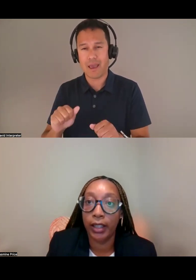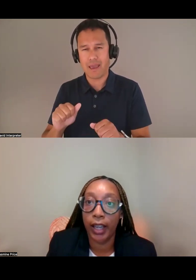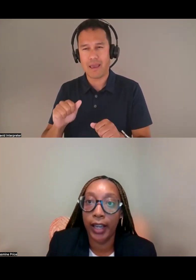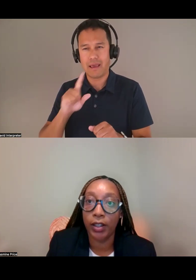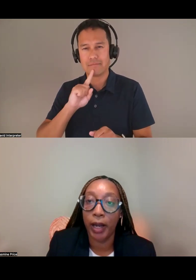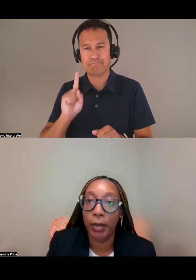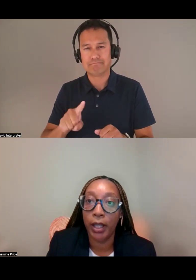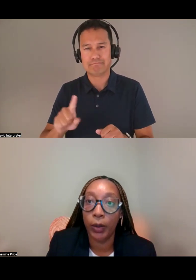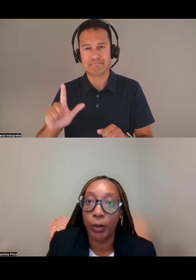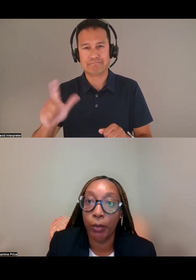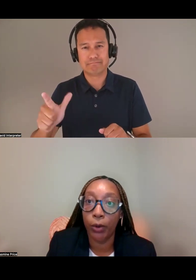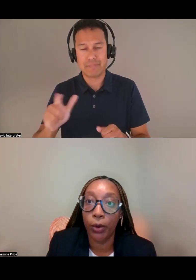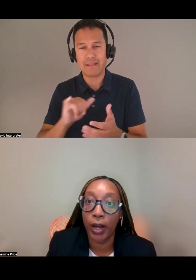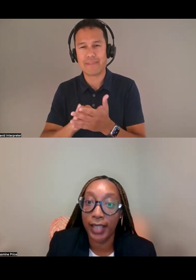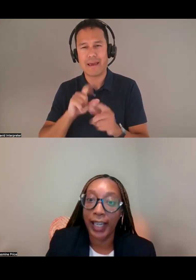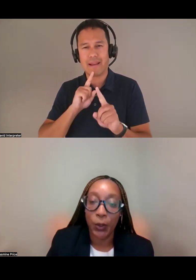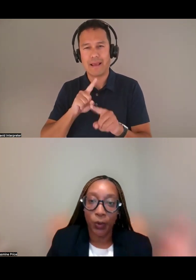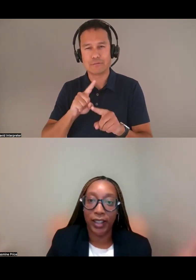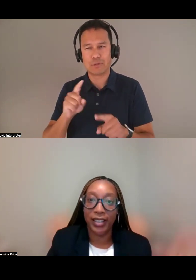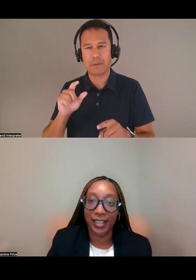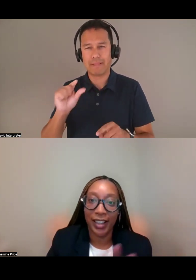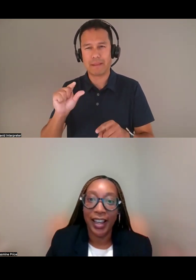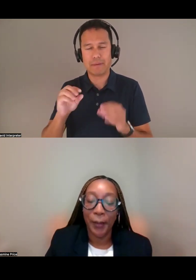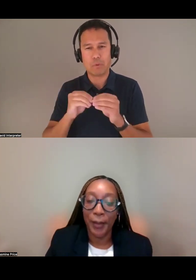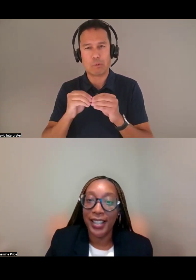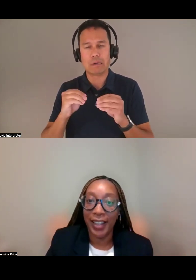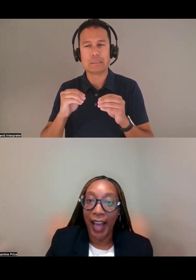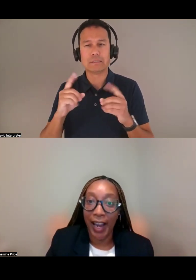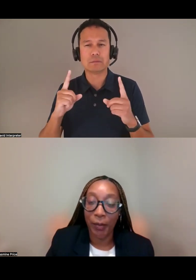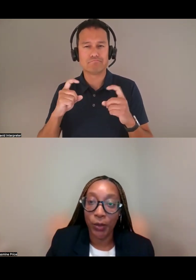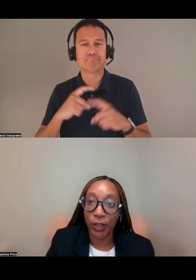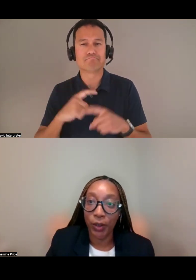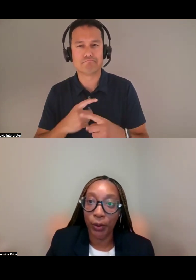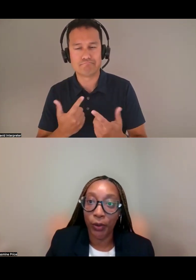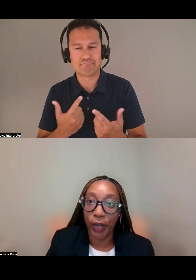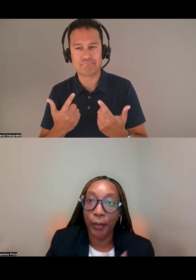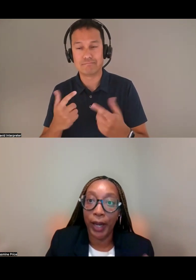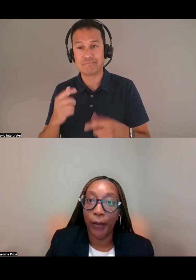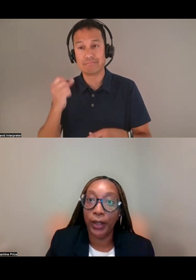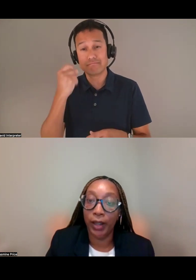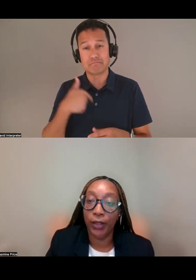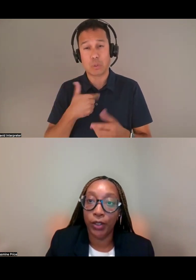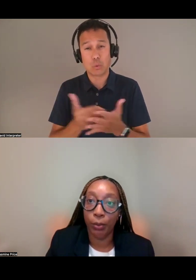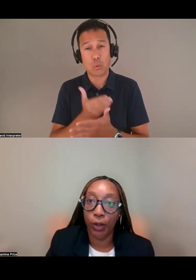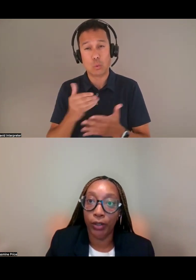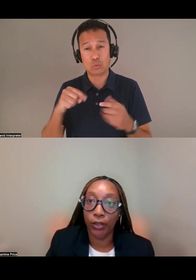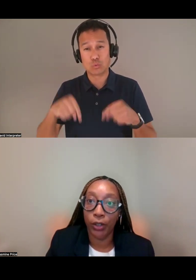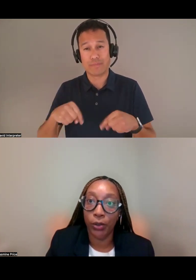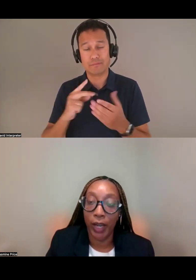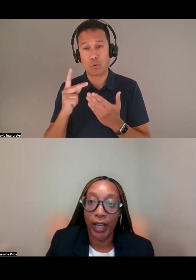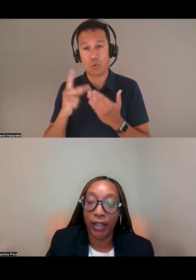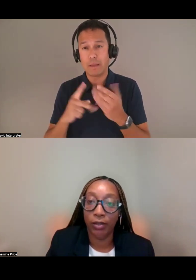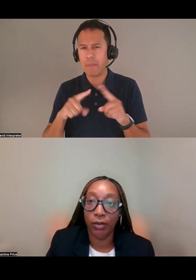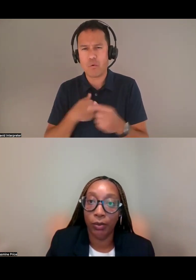like the answer might be a little bit more nuanced. And I do want to just mention that I am new to the program, but I would love to support